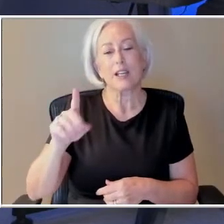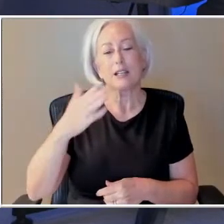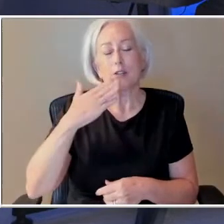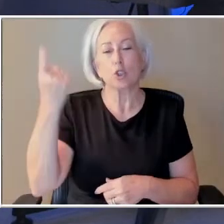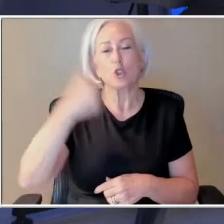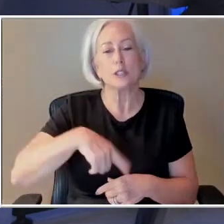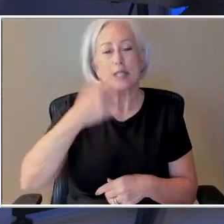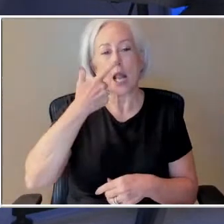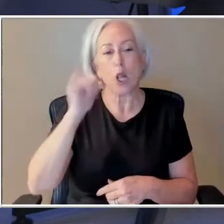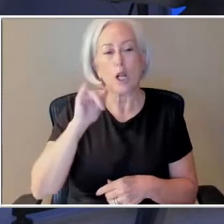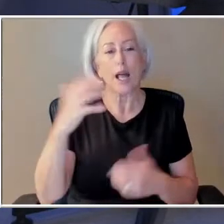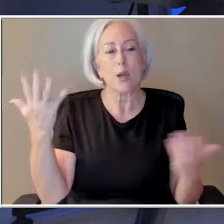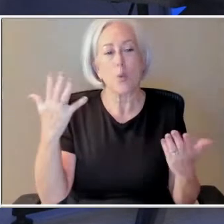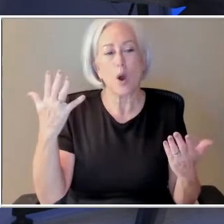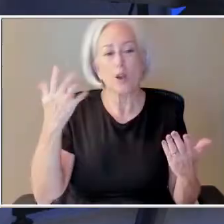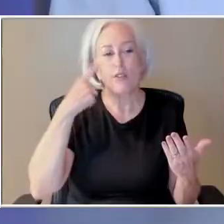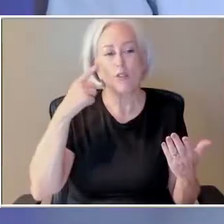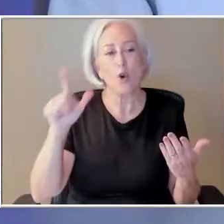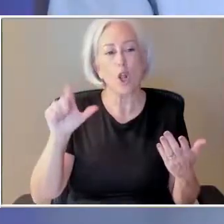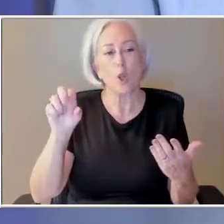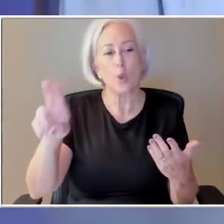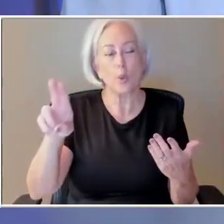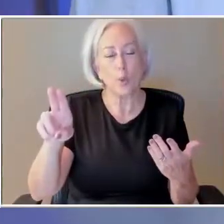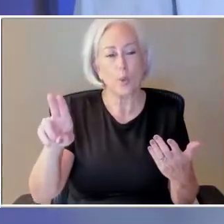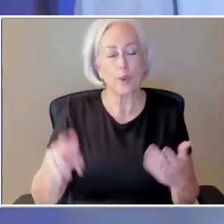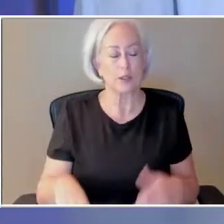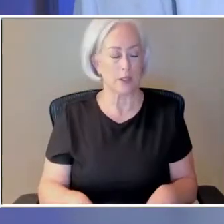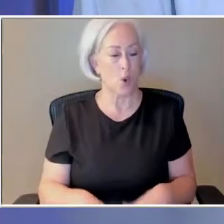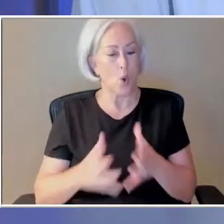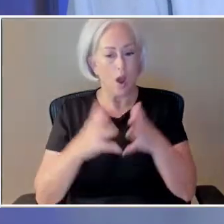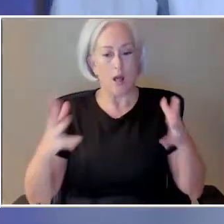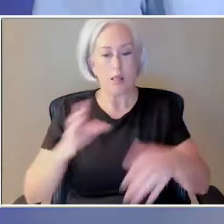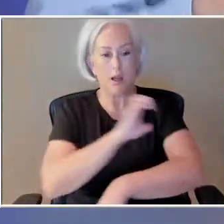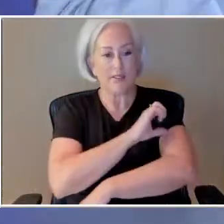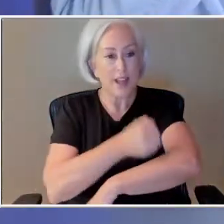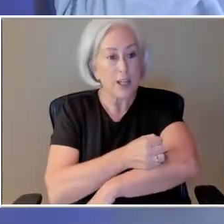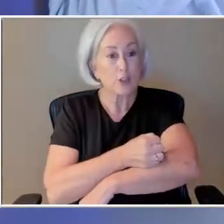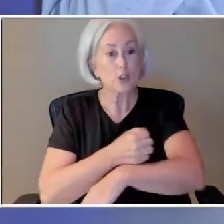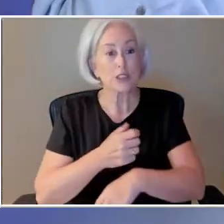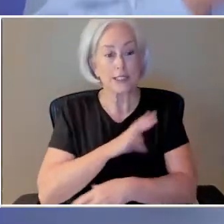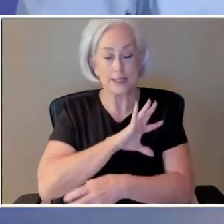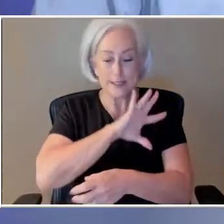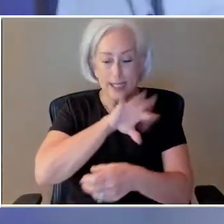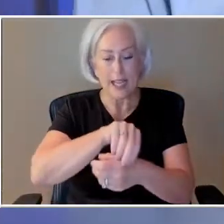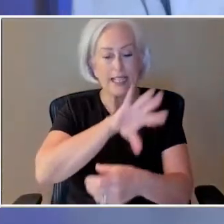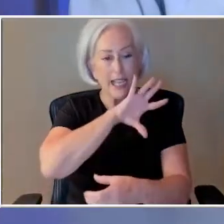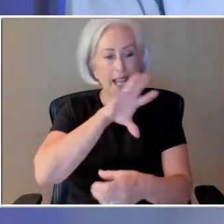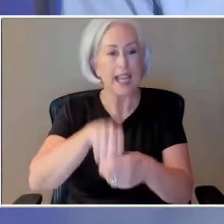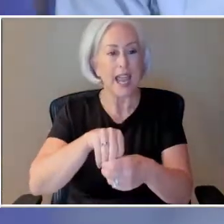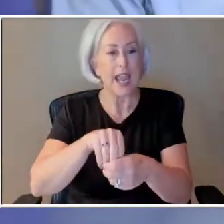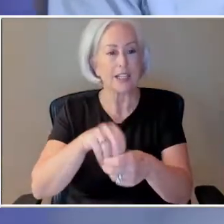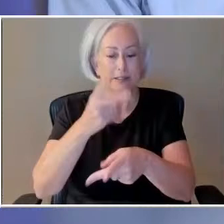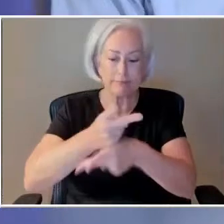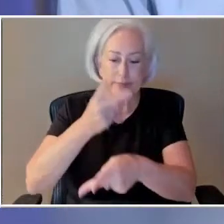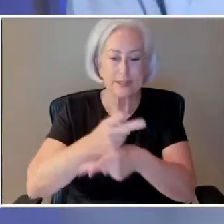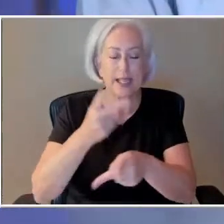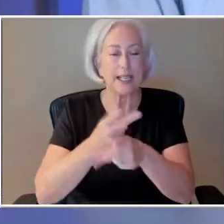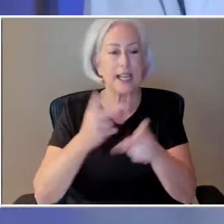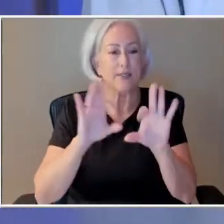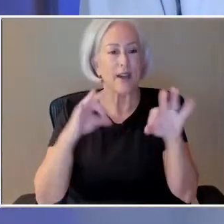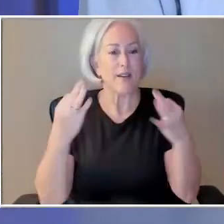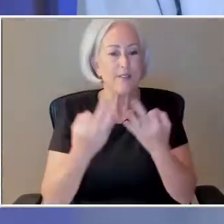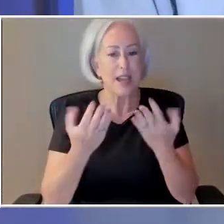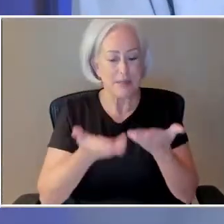to you? She's energetic, engaged in taking care of family issues